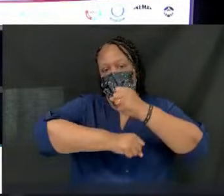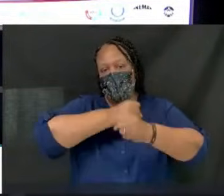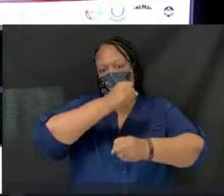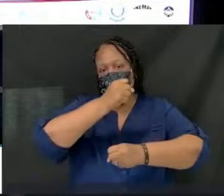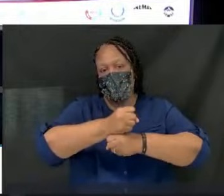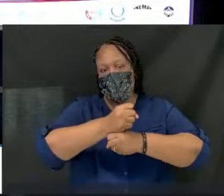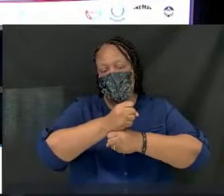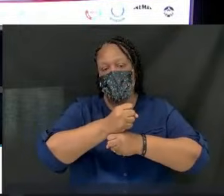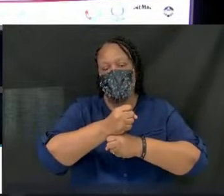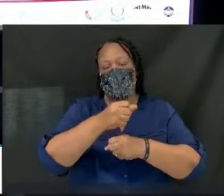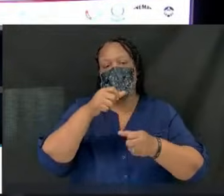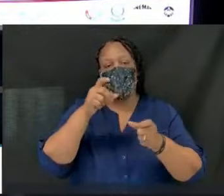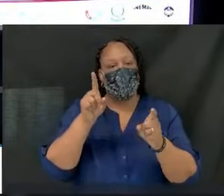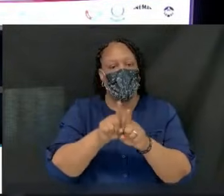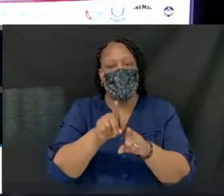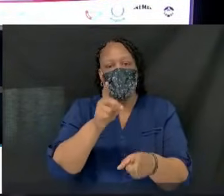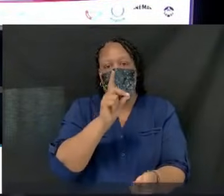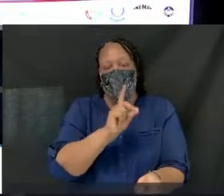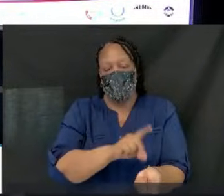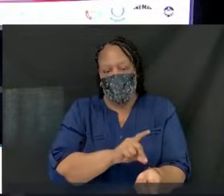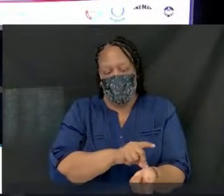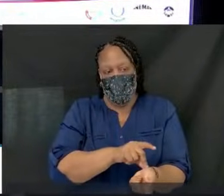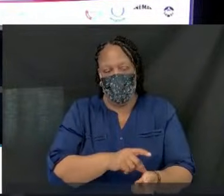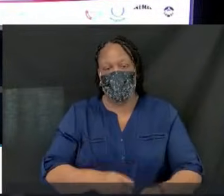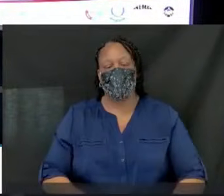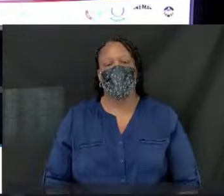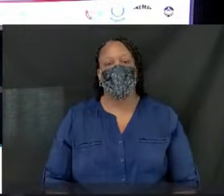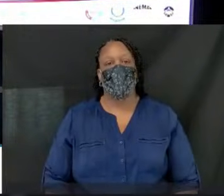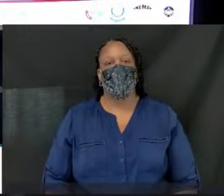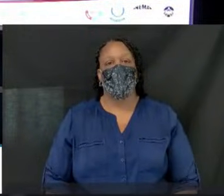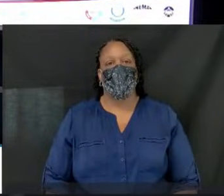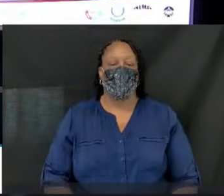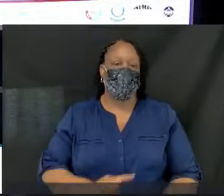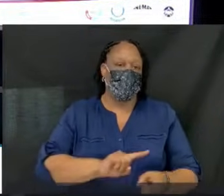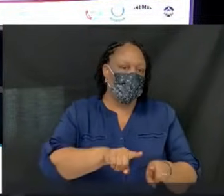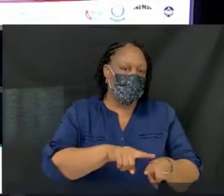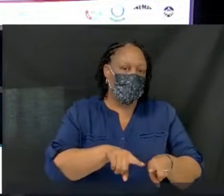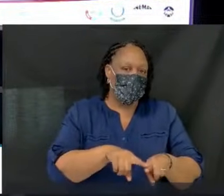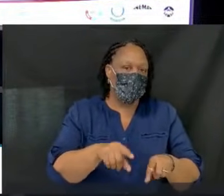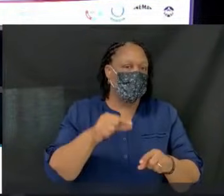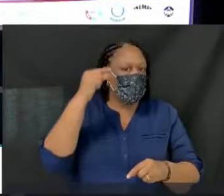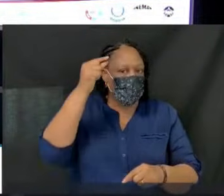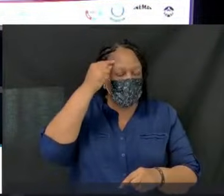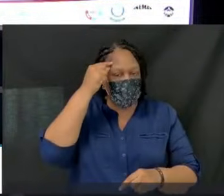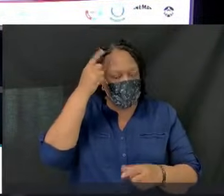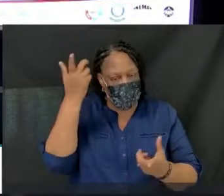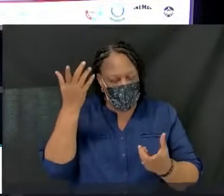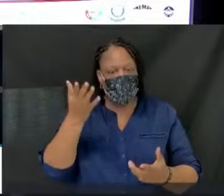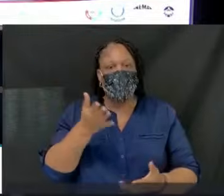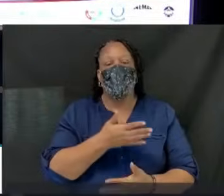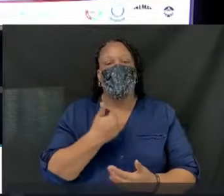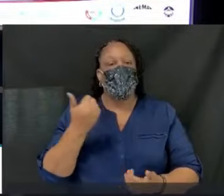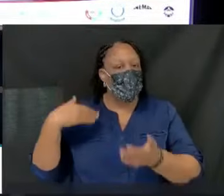health ministers and acted as CMO on many occasions.